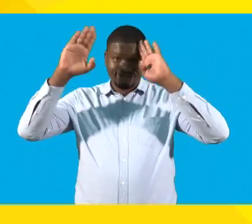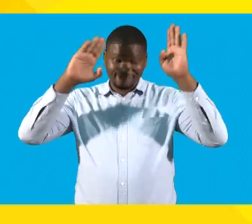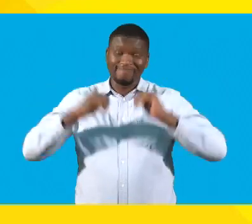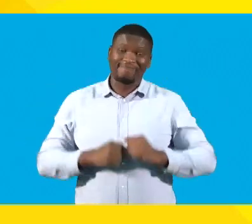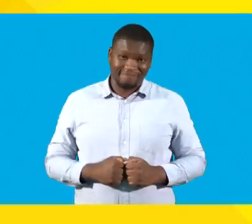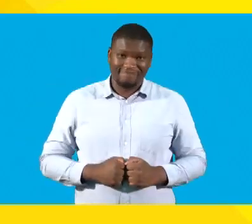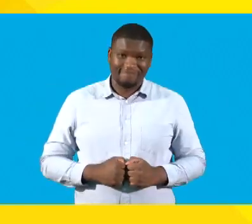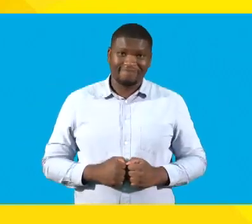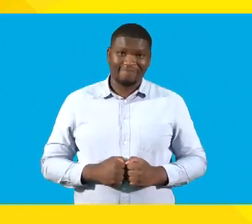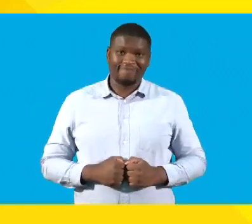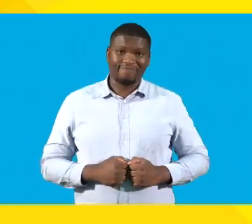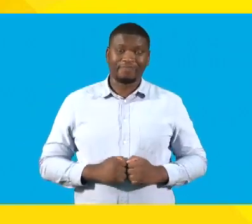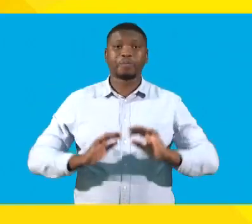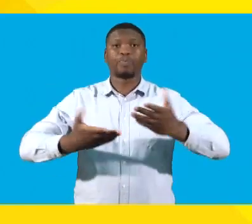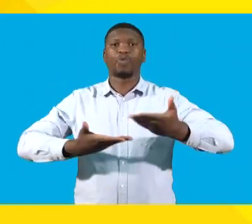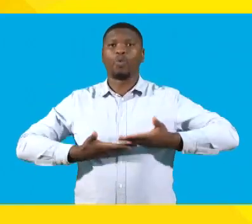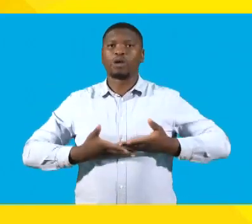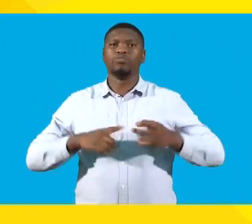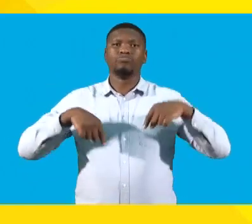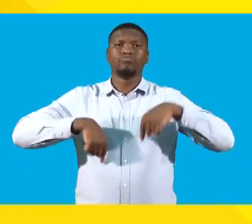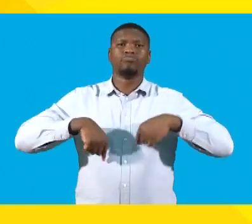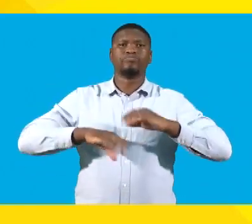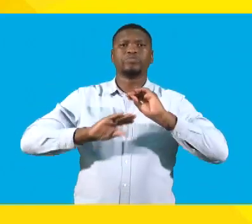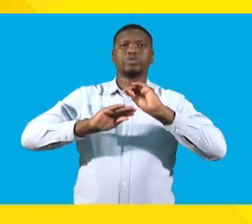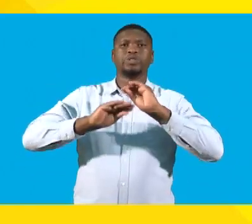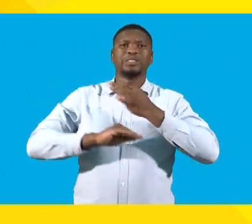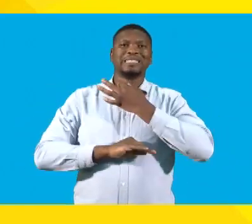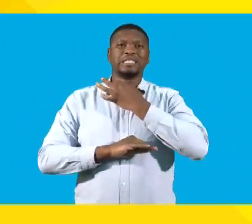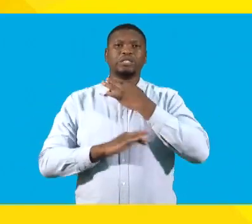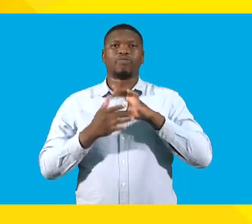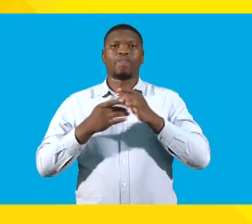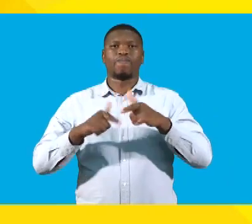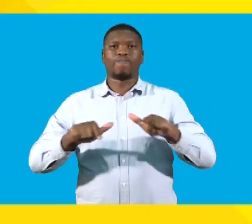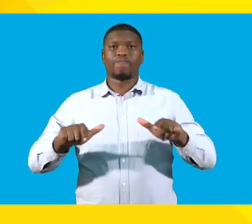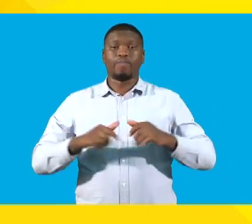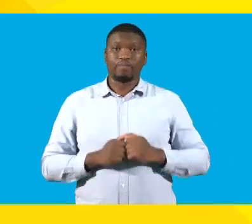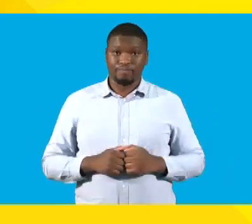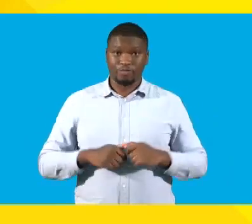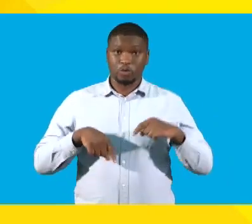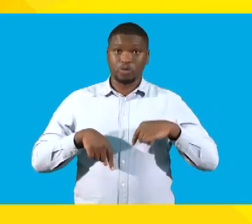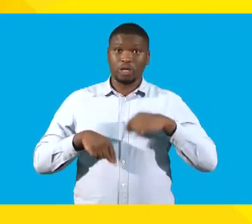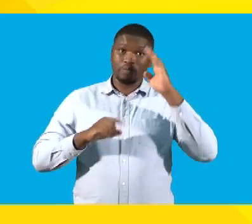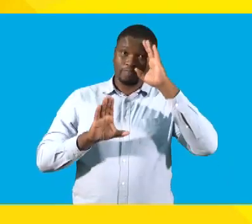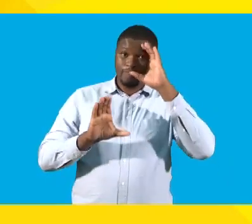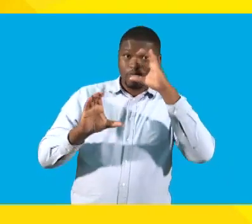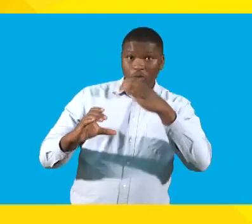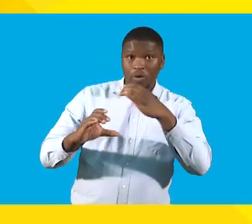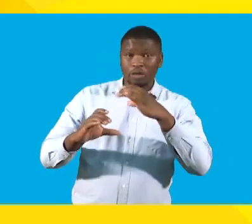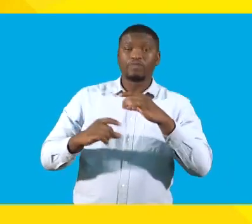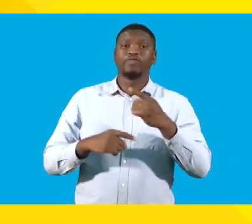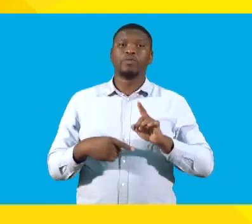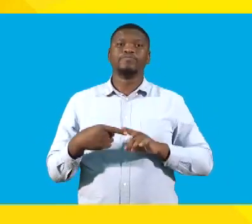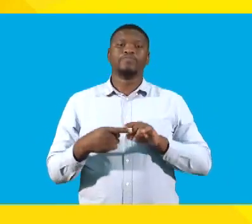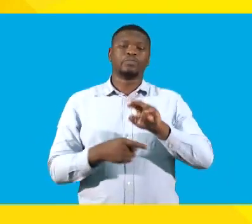Good day. My name is Mr. Anker and welcome to today's lesson on English Home Language. Today we'll be focusing